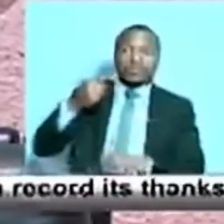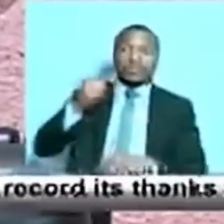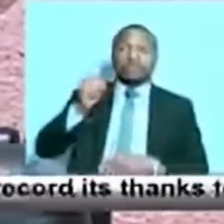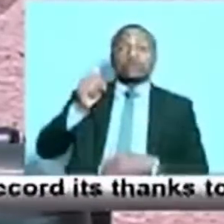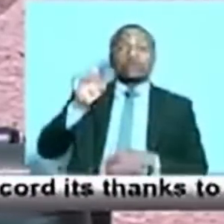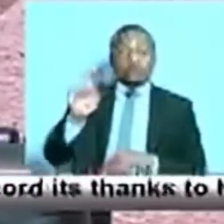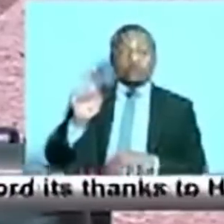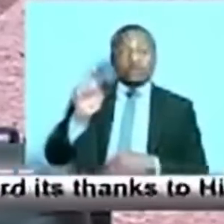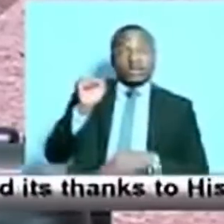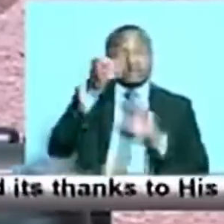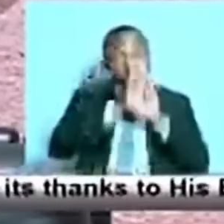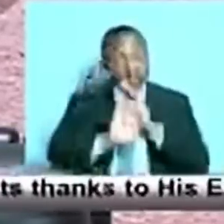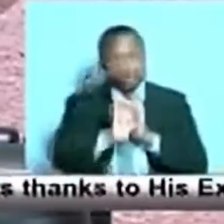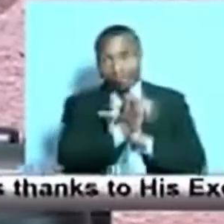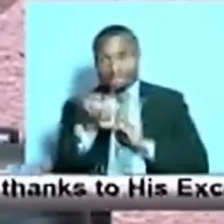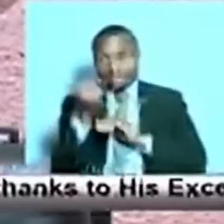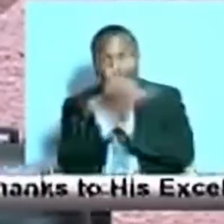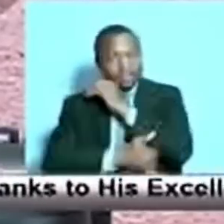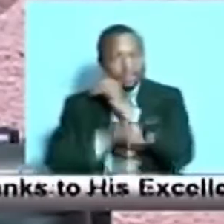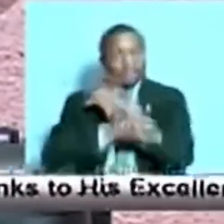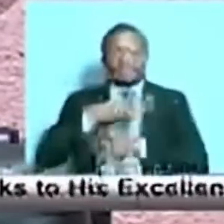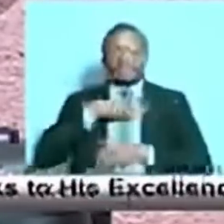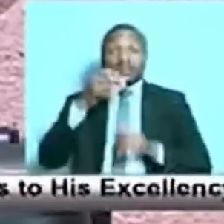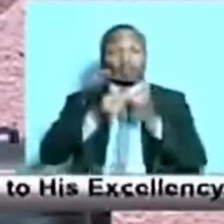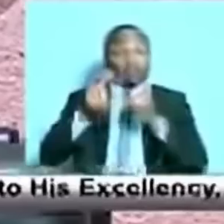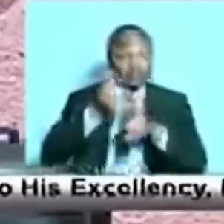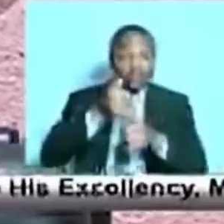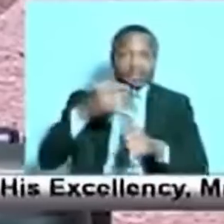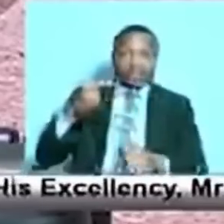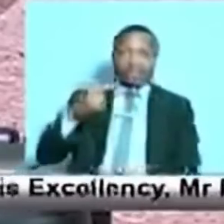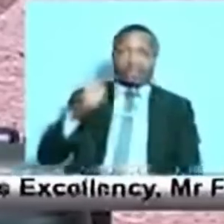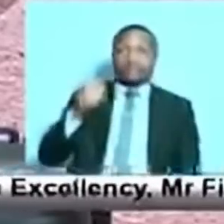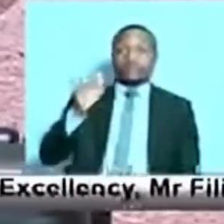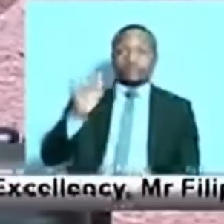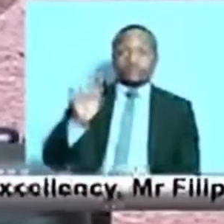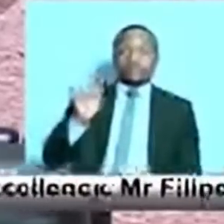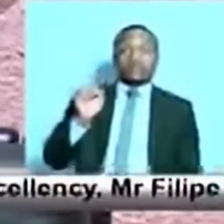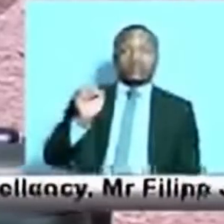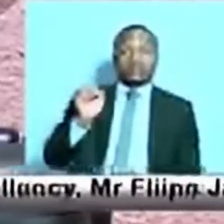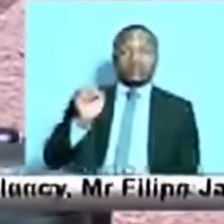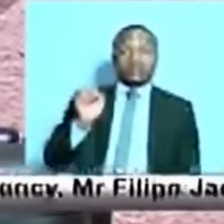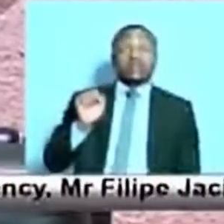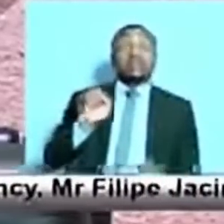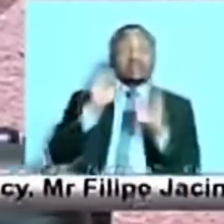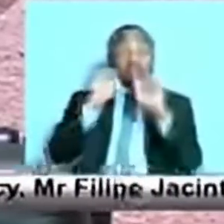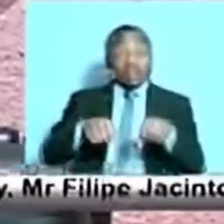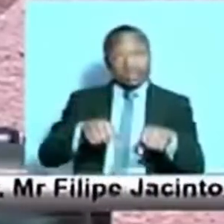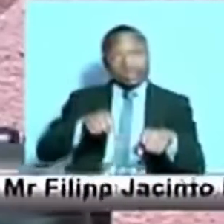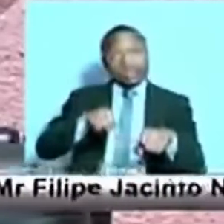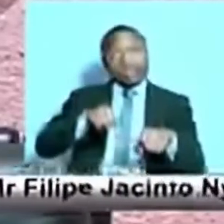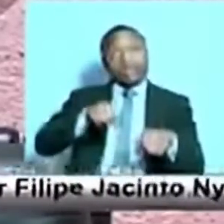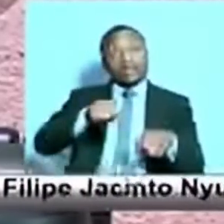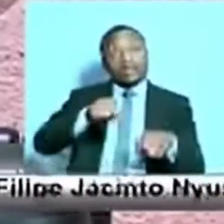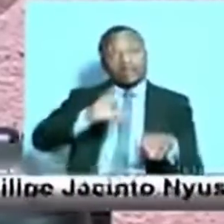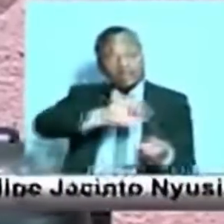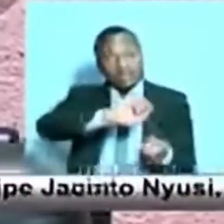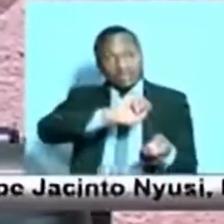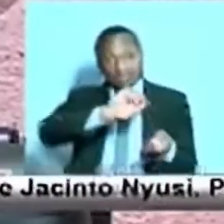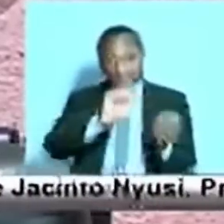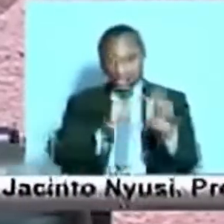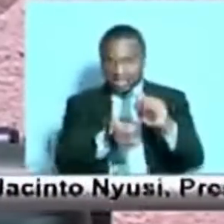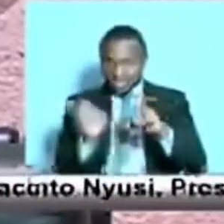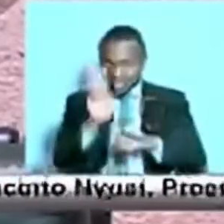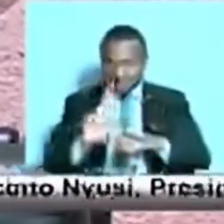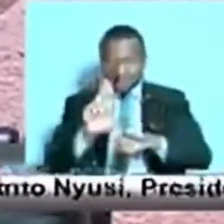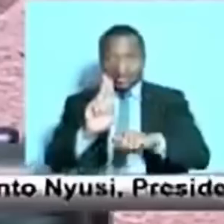being exported to other countries like South Africa, gas that can be turned into energy products with petroleum,